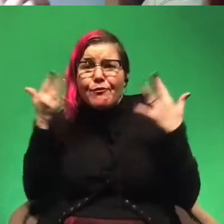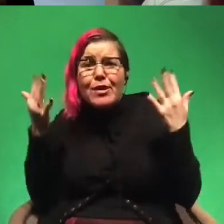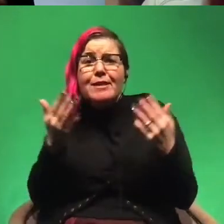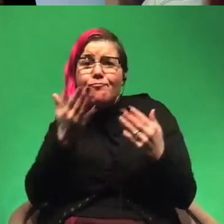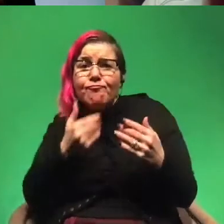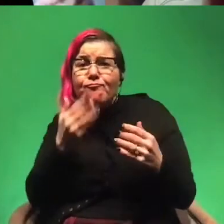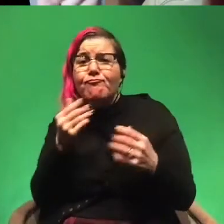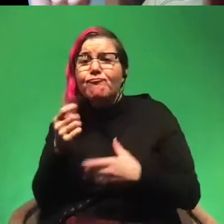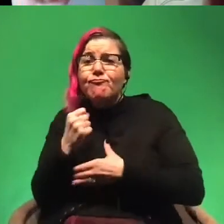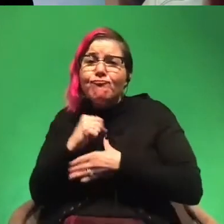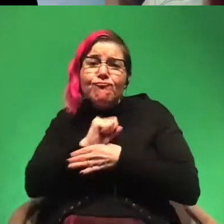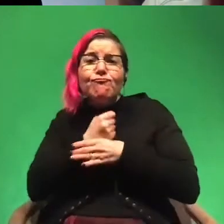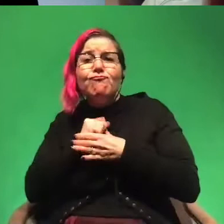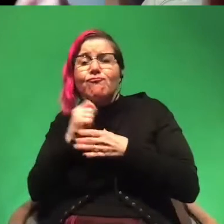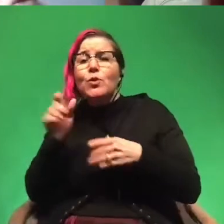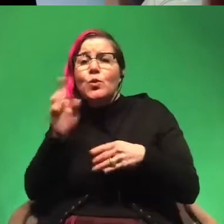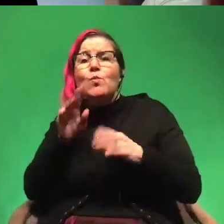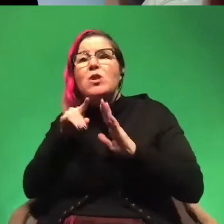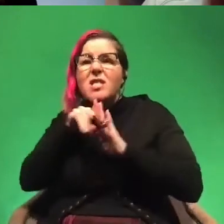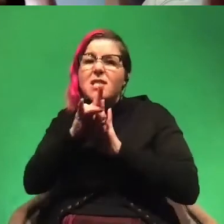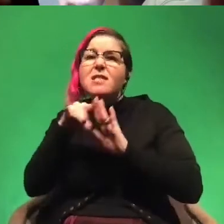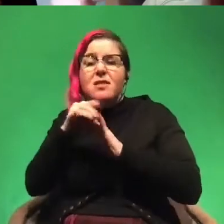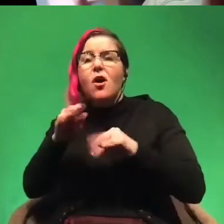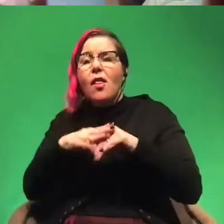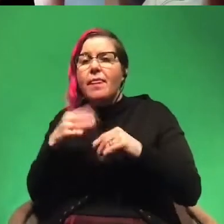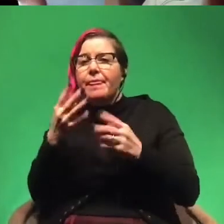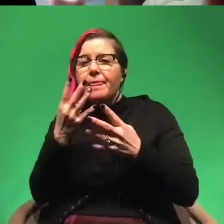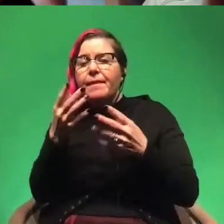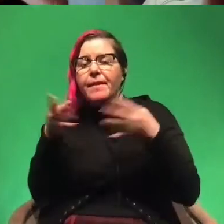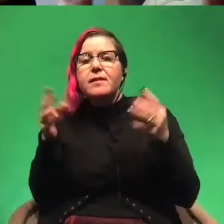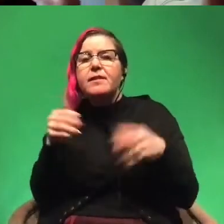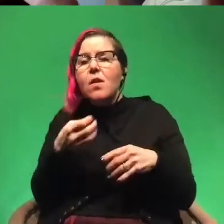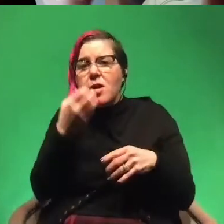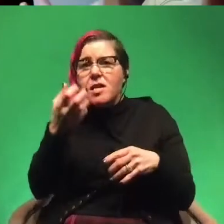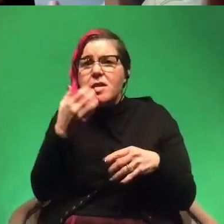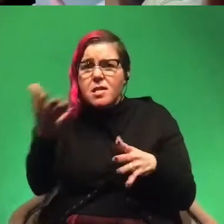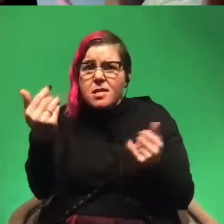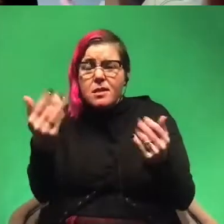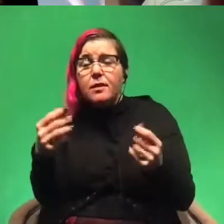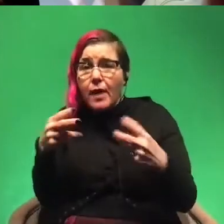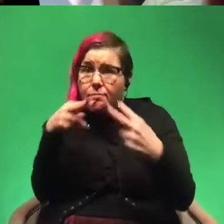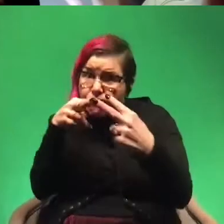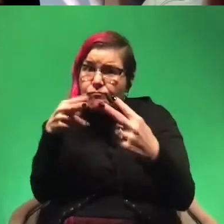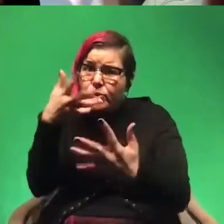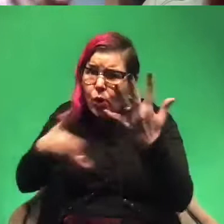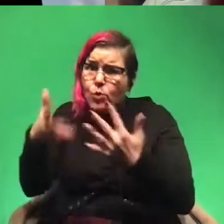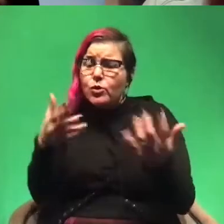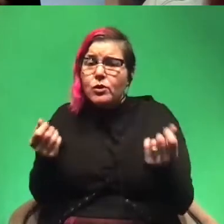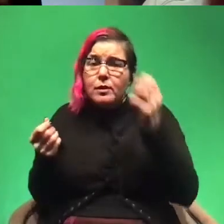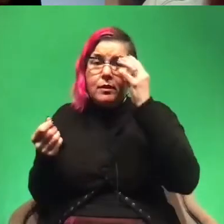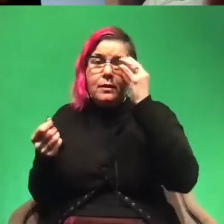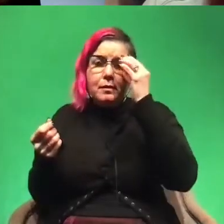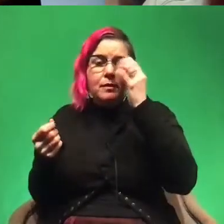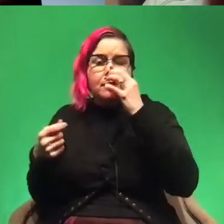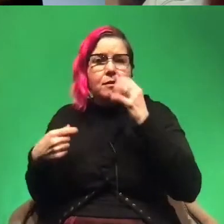they're snuggly, they rub on the fence, they chuff at you, they seem to be very social, they make eye contact. We didn't do